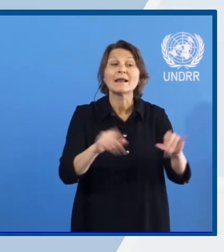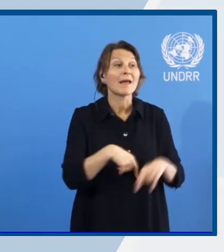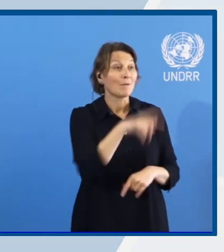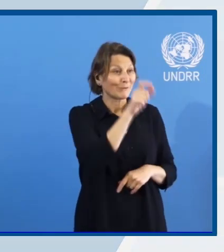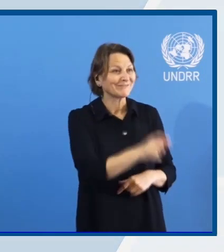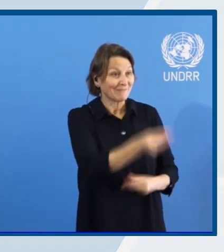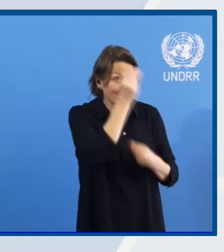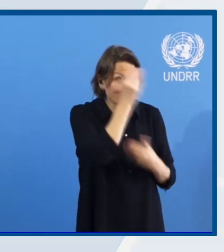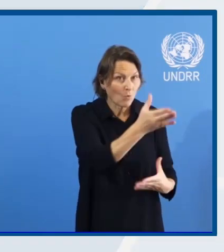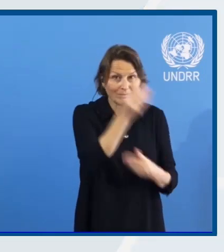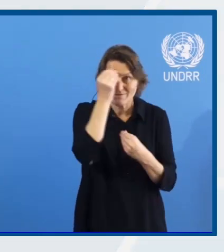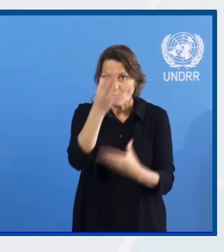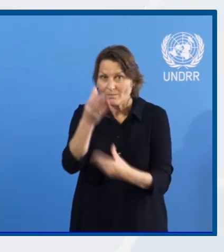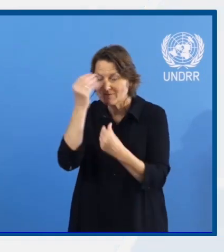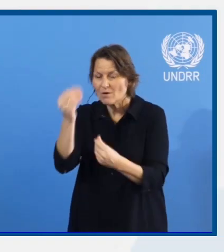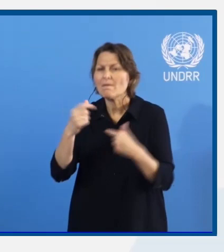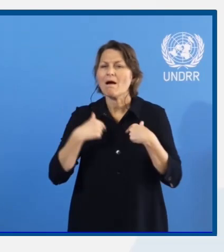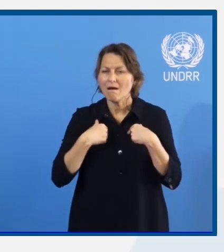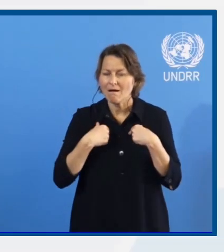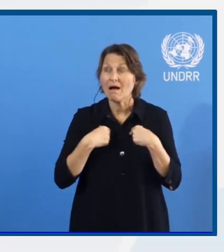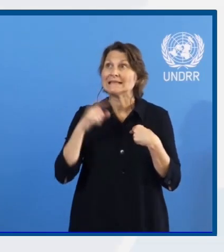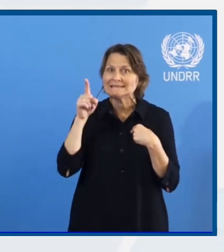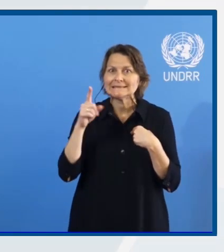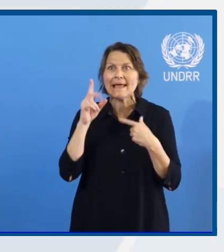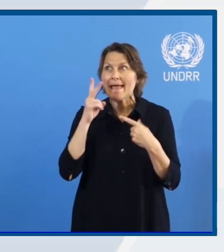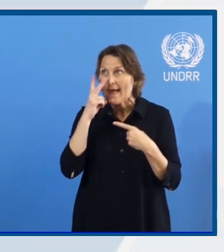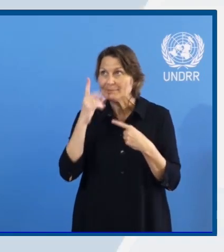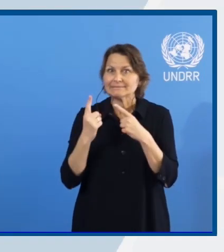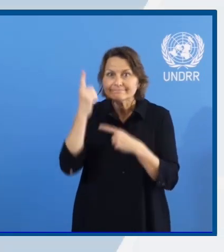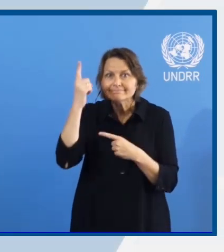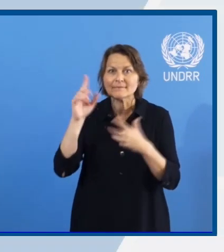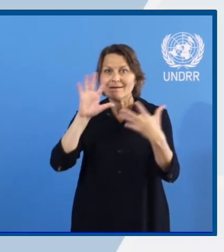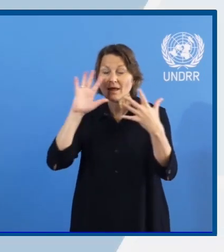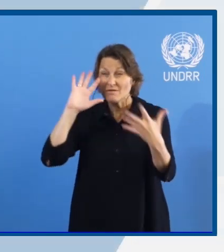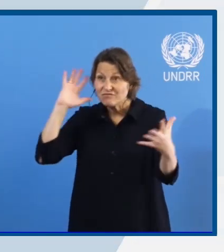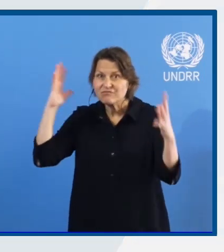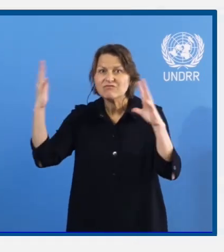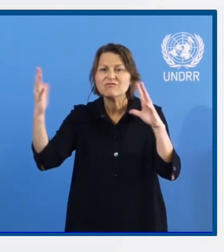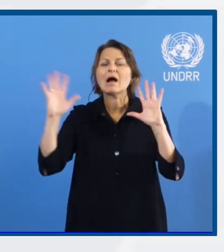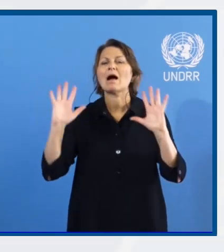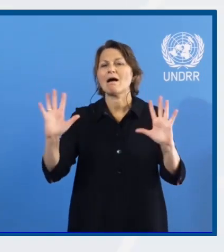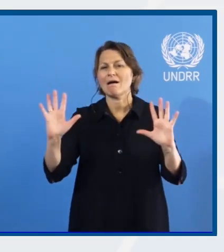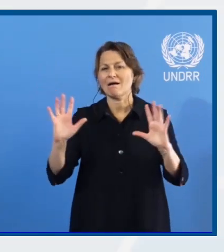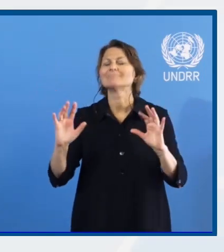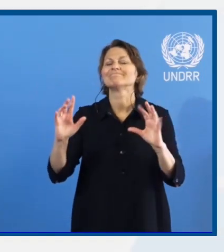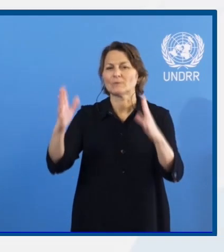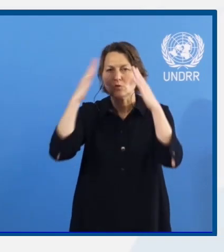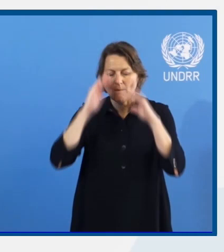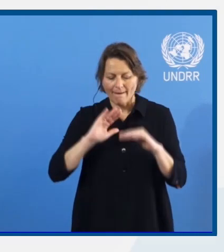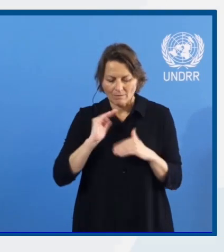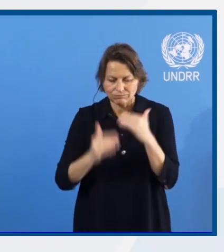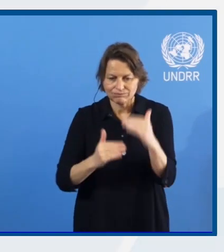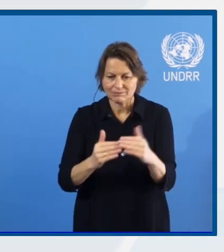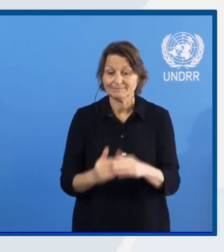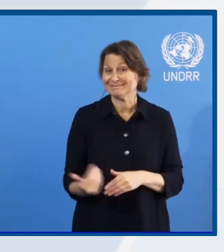about climate risk. There is also the development of the Jamaica Systemic Risk Assessment tool, which was launched earlier